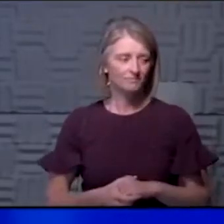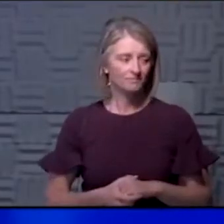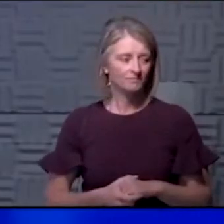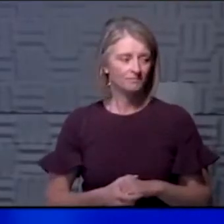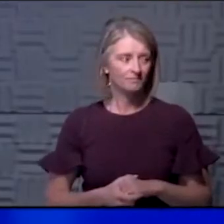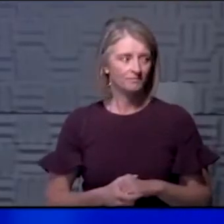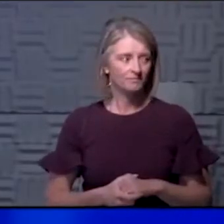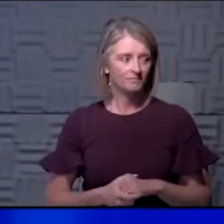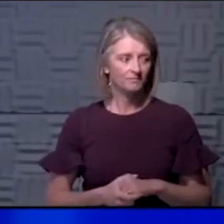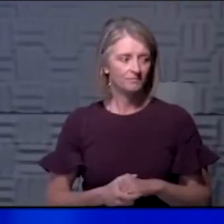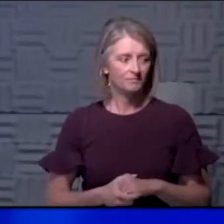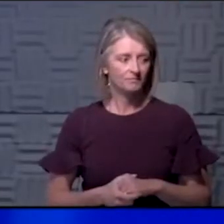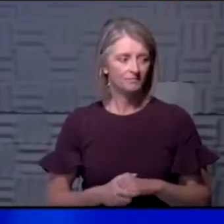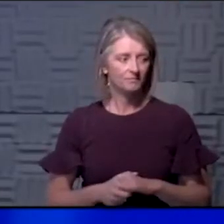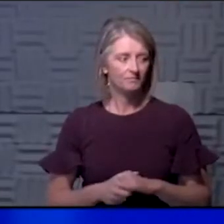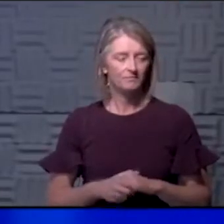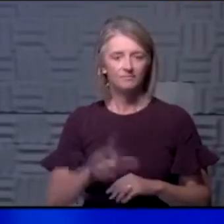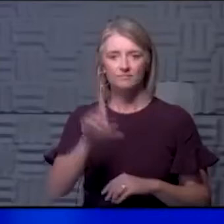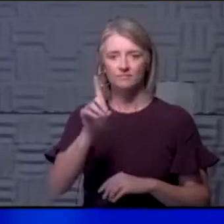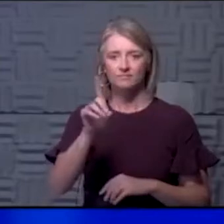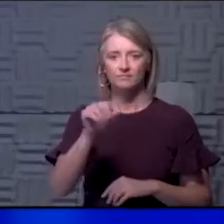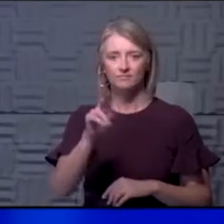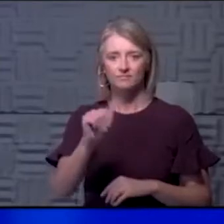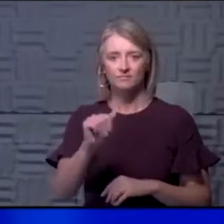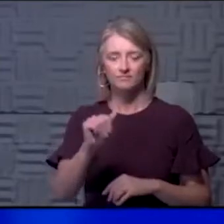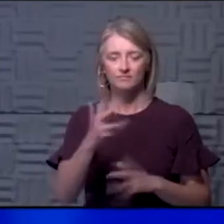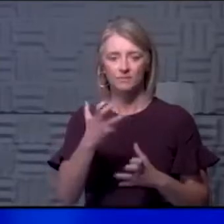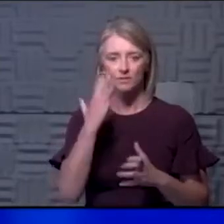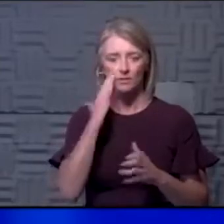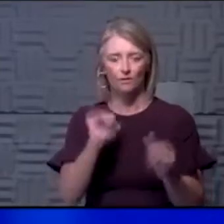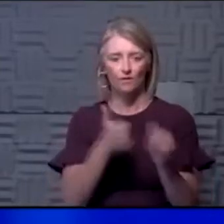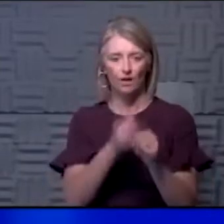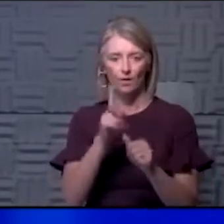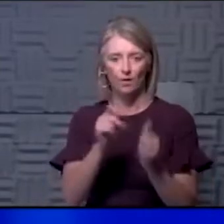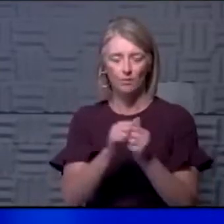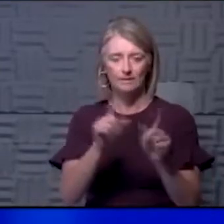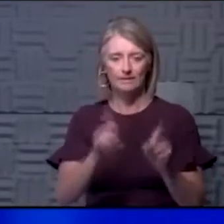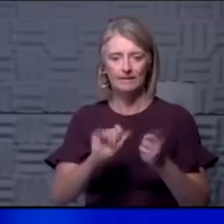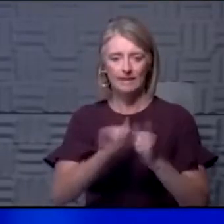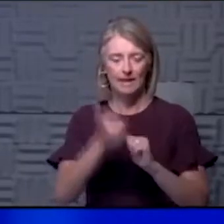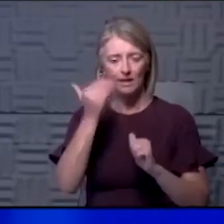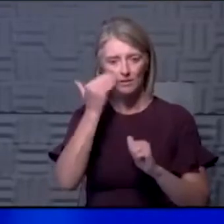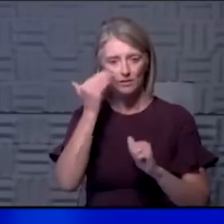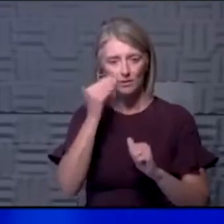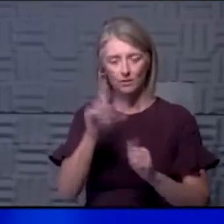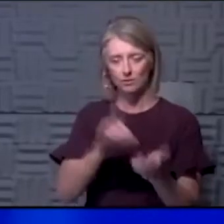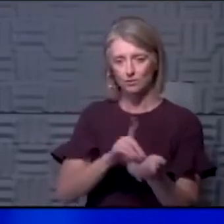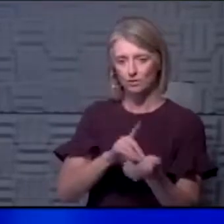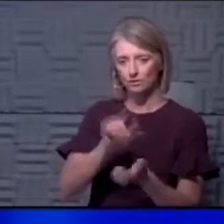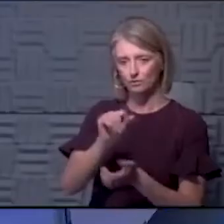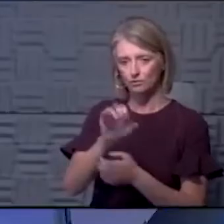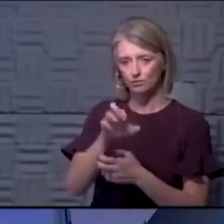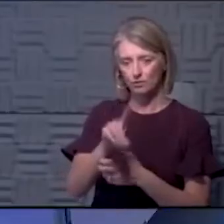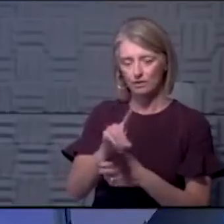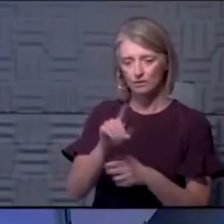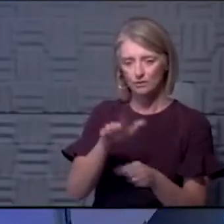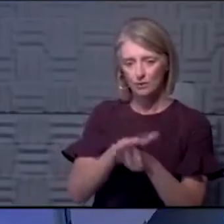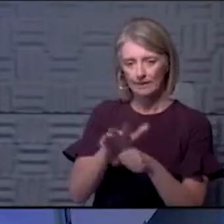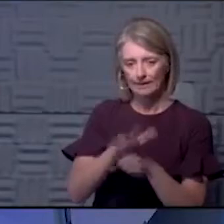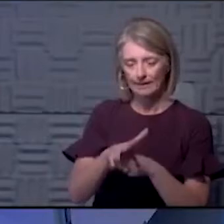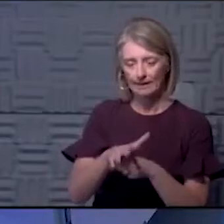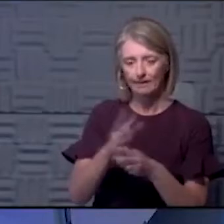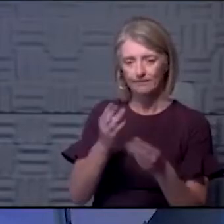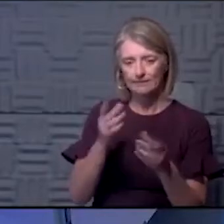so long we already. appreciate the people who write in. Donna wants to know about following up with testing. She wants to know, how do you know, Dr. Girod, that you're doing enough testing